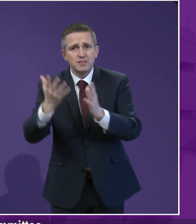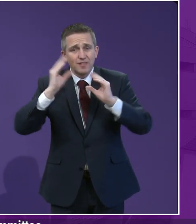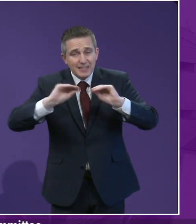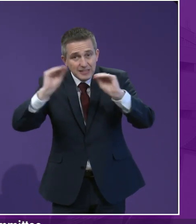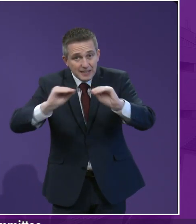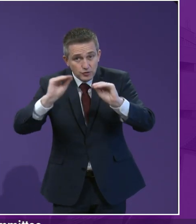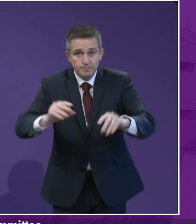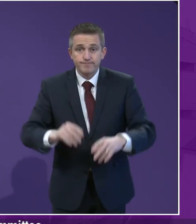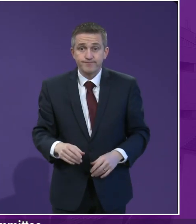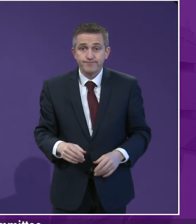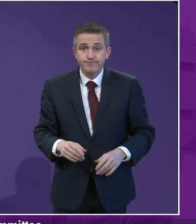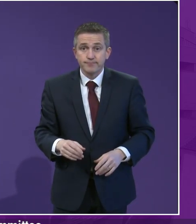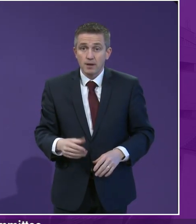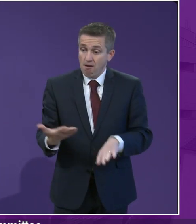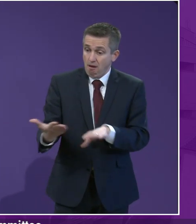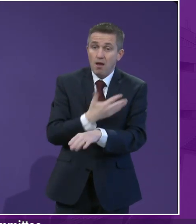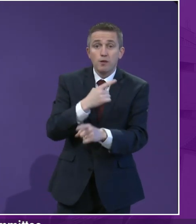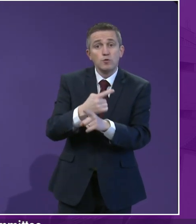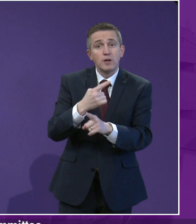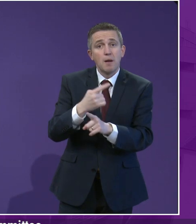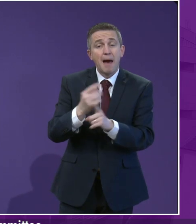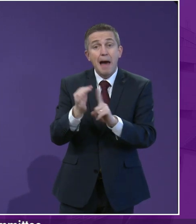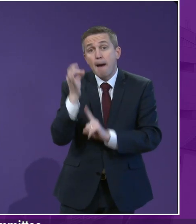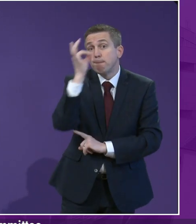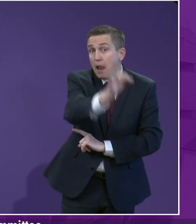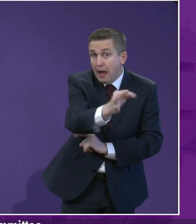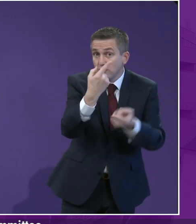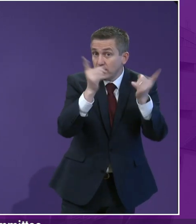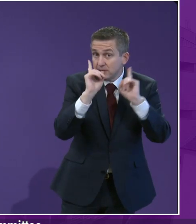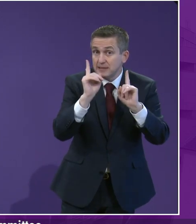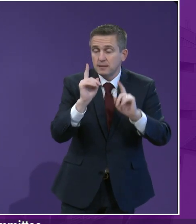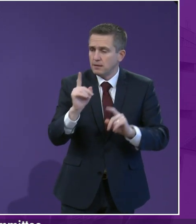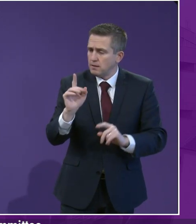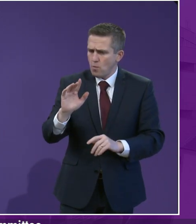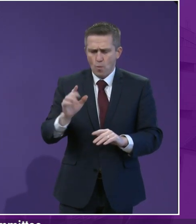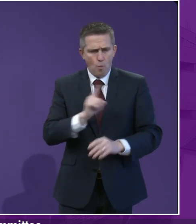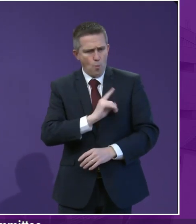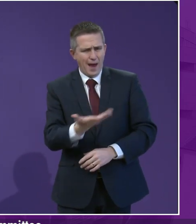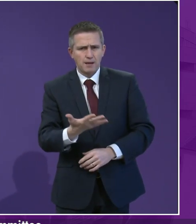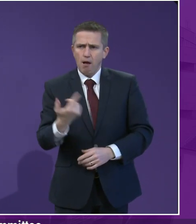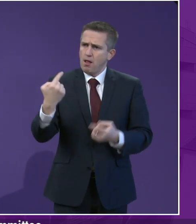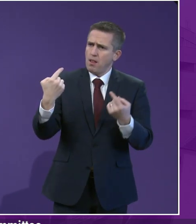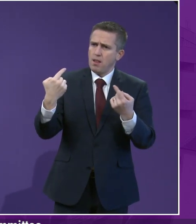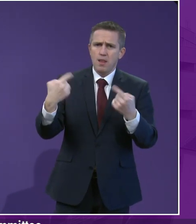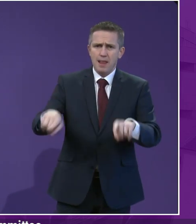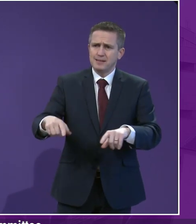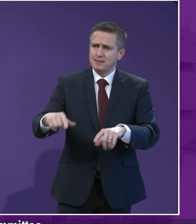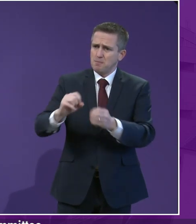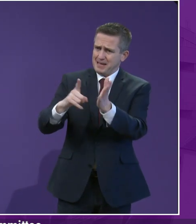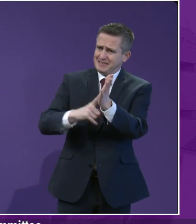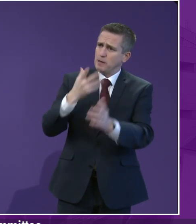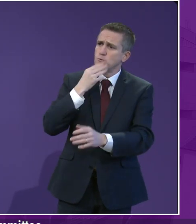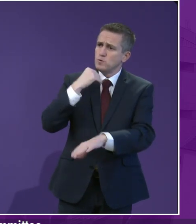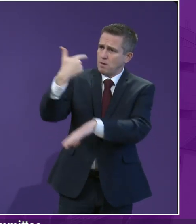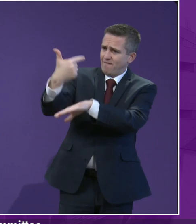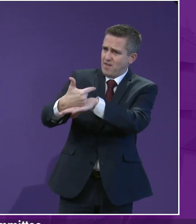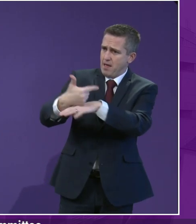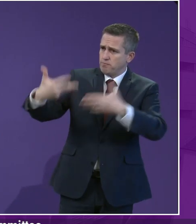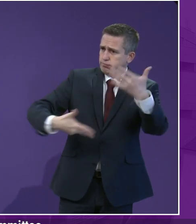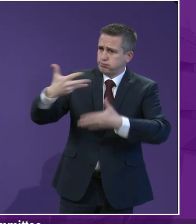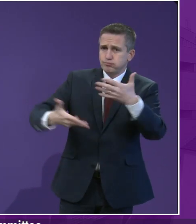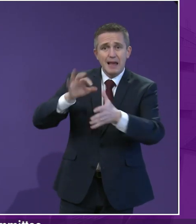exciting things that we could do at higher educational level, and indeed throughout the educational system, to promote the use of BSL.